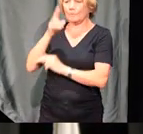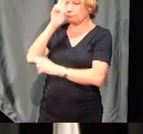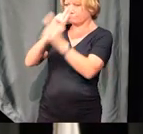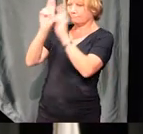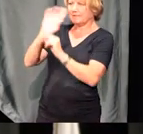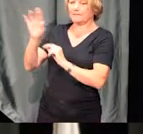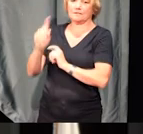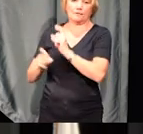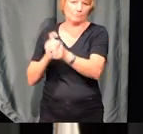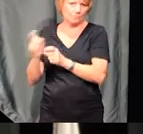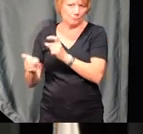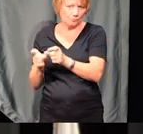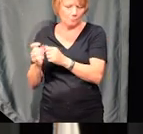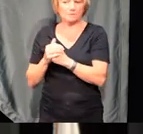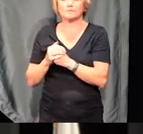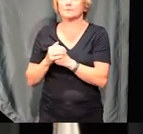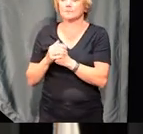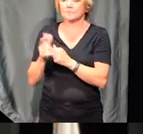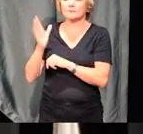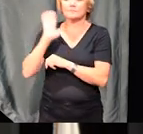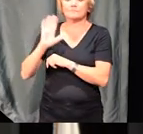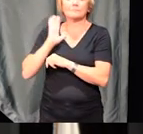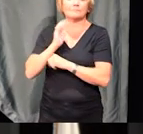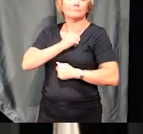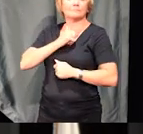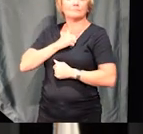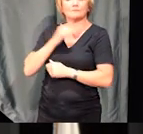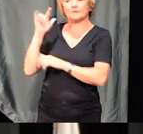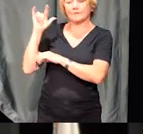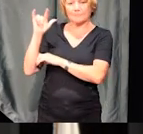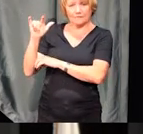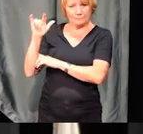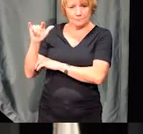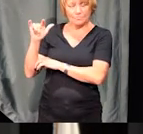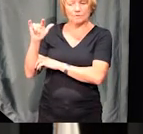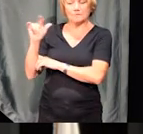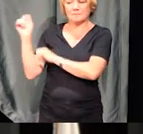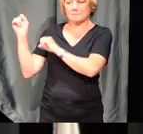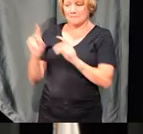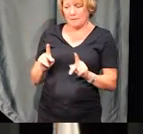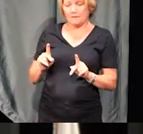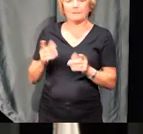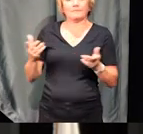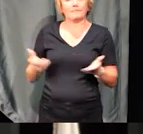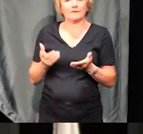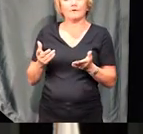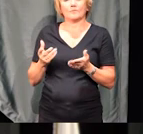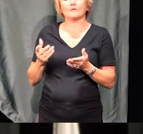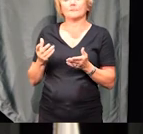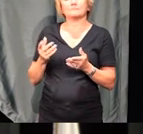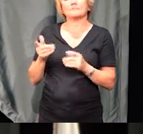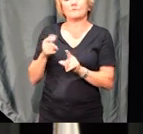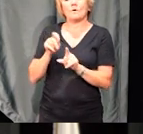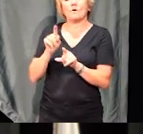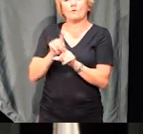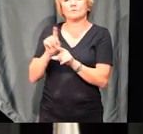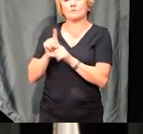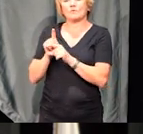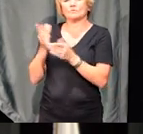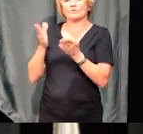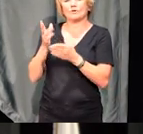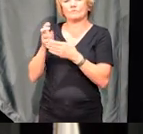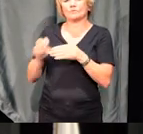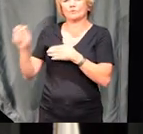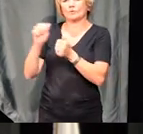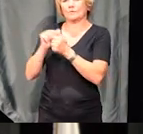regarded. Upon return from his dedicated service in the U.S. Air Force, including a tour of duty in Vietnam,